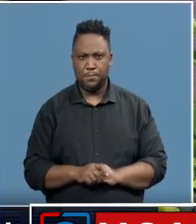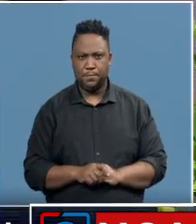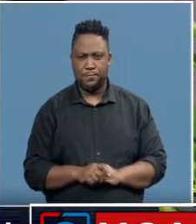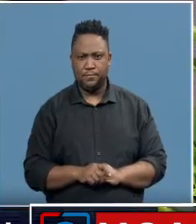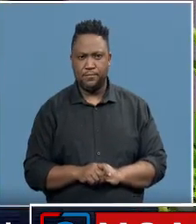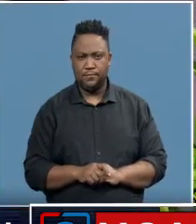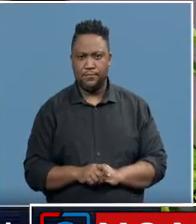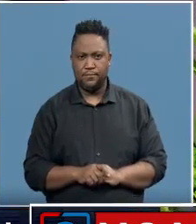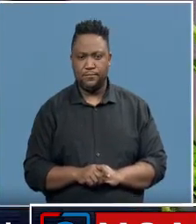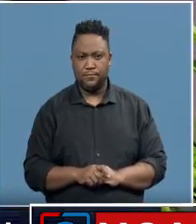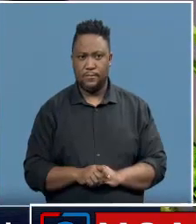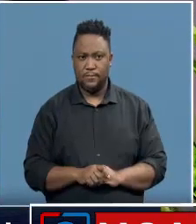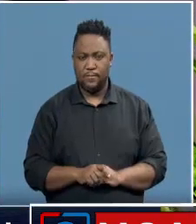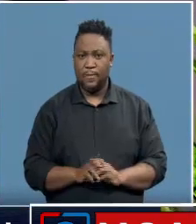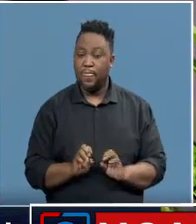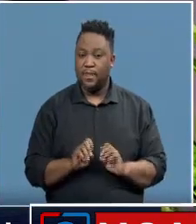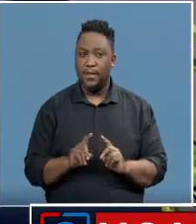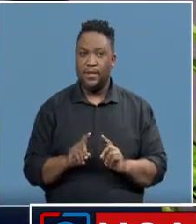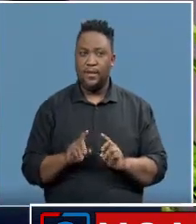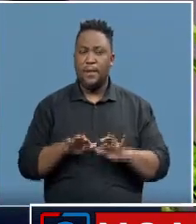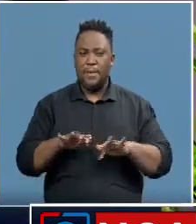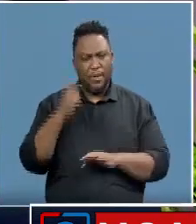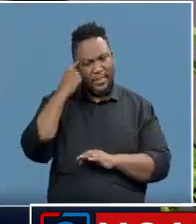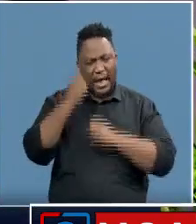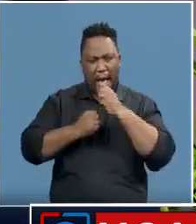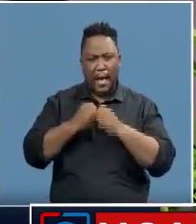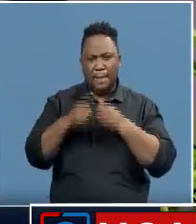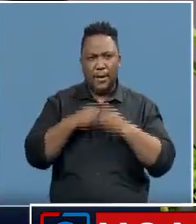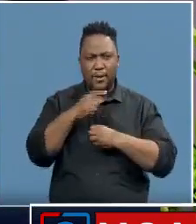I know there are other people who are already thinking about